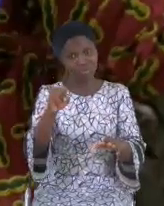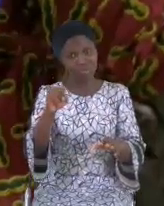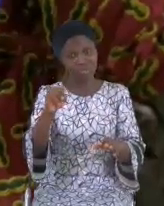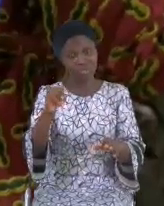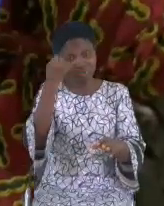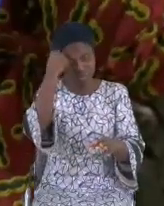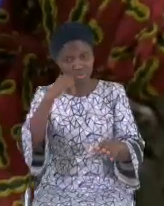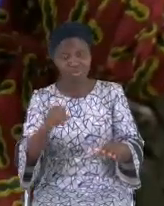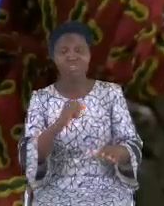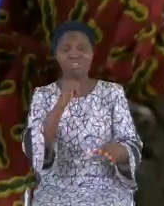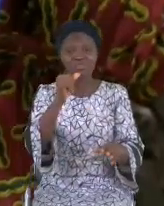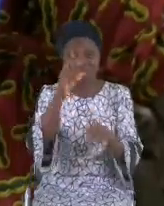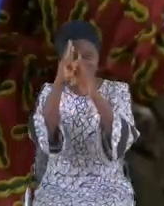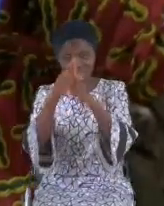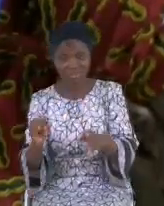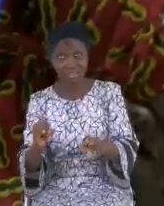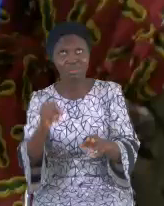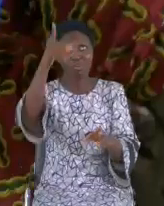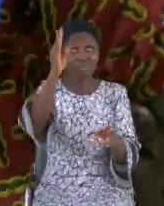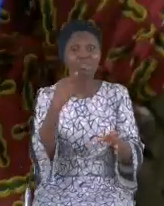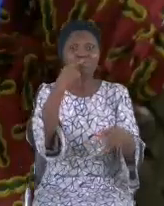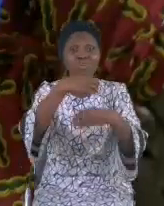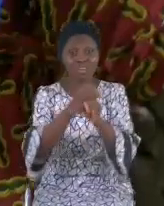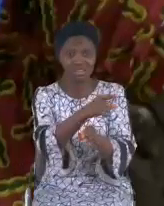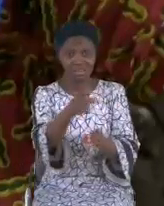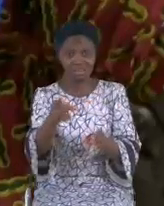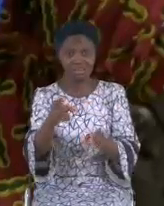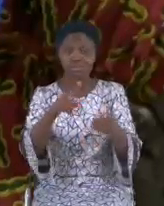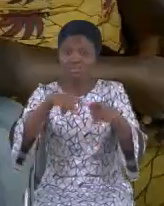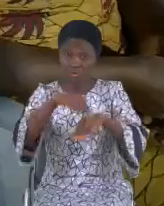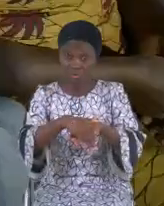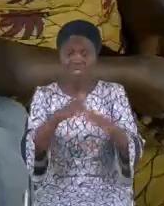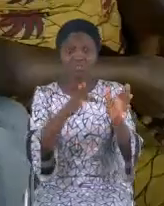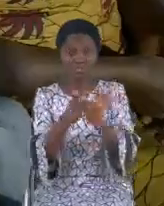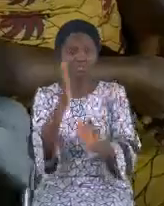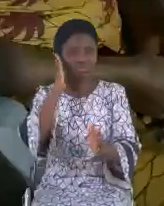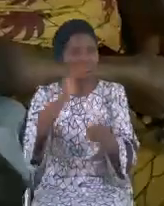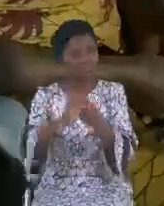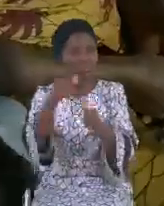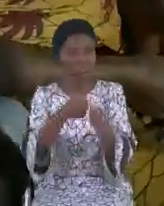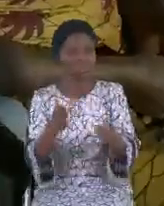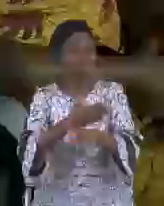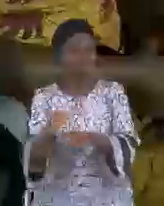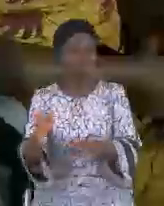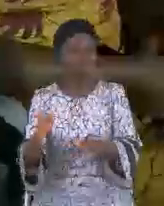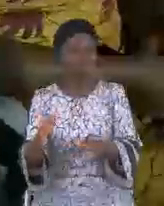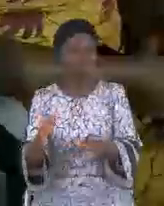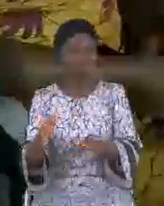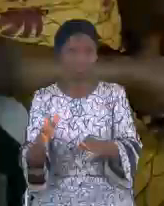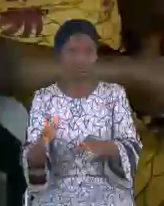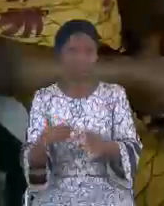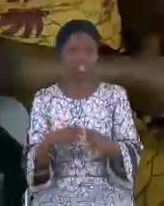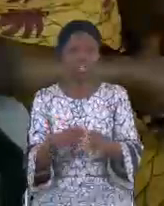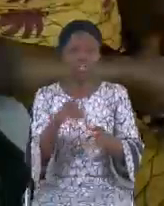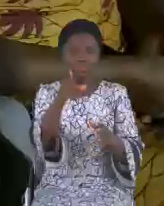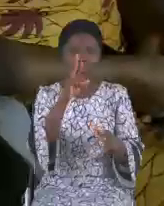has created you, tonight Jesus will wash everything away. He knew you were ignorant. You didn't know. You